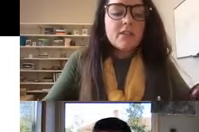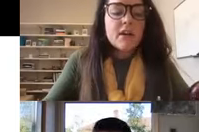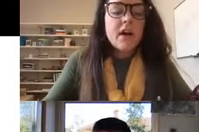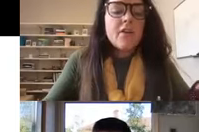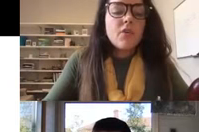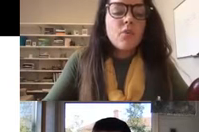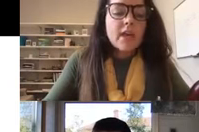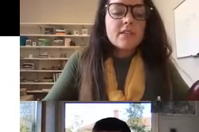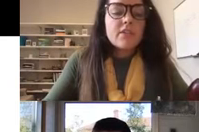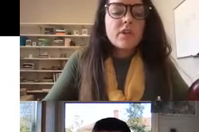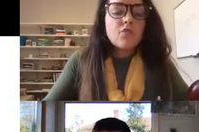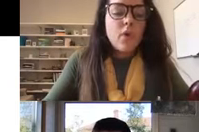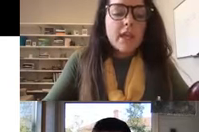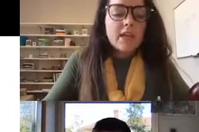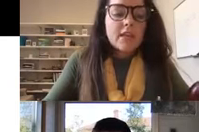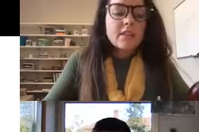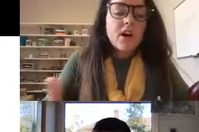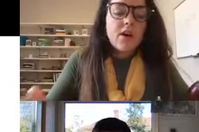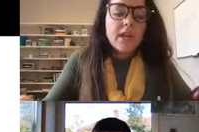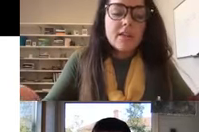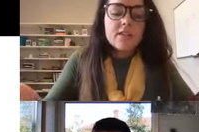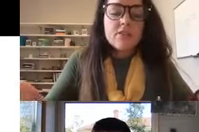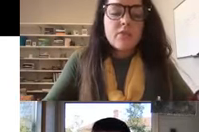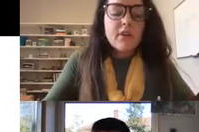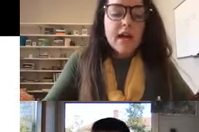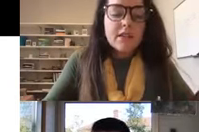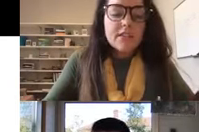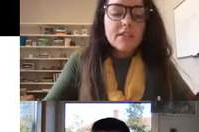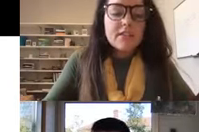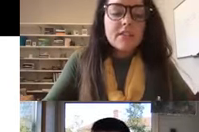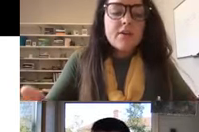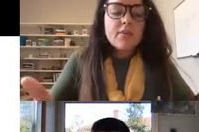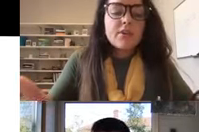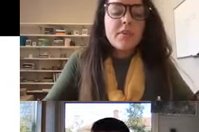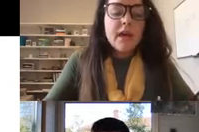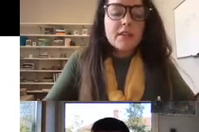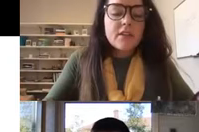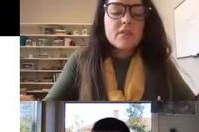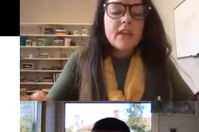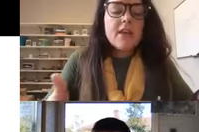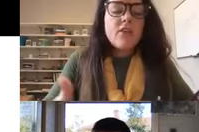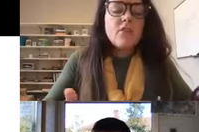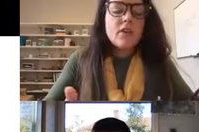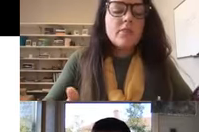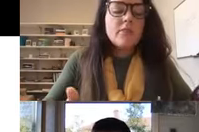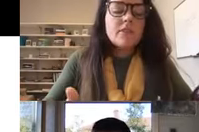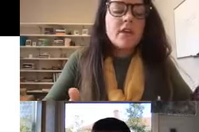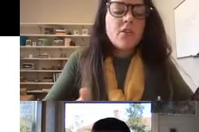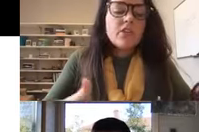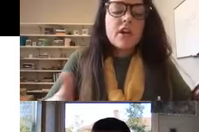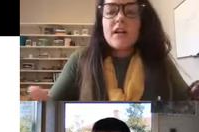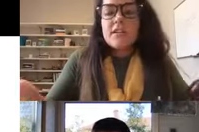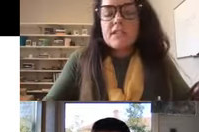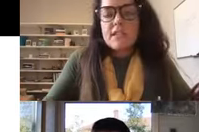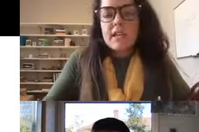reminder of the ways in which whiteness dominates through practices, perspectives, and norms